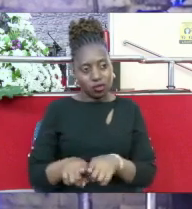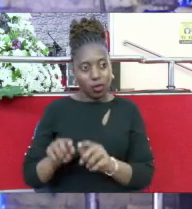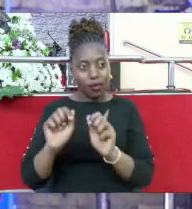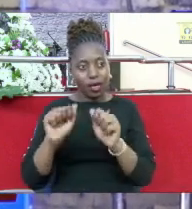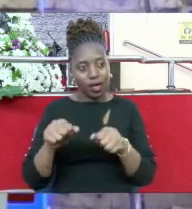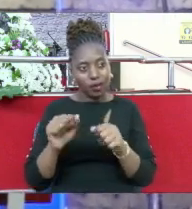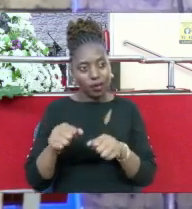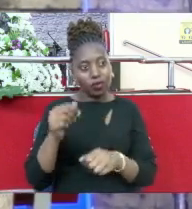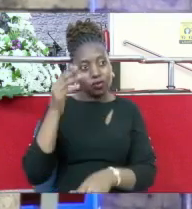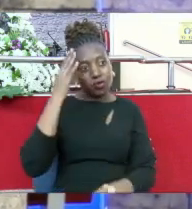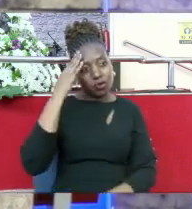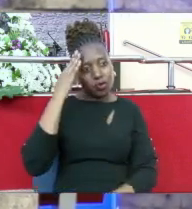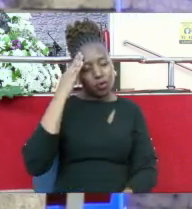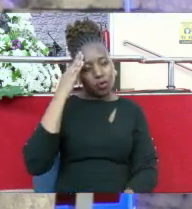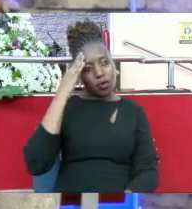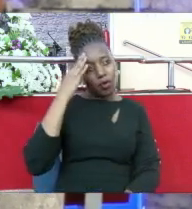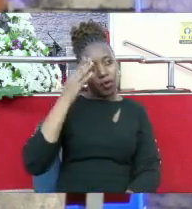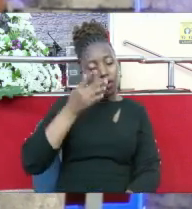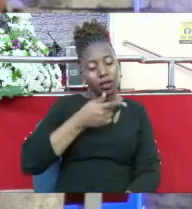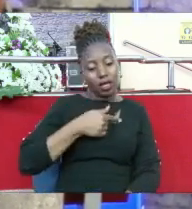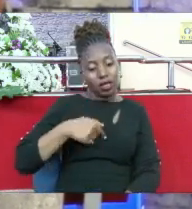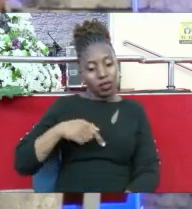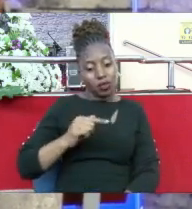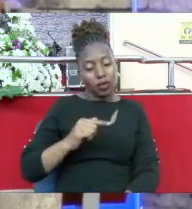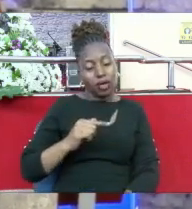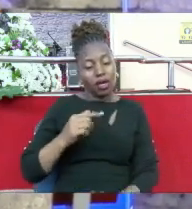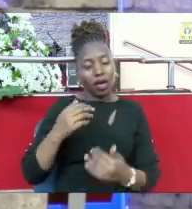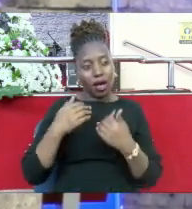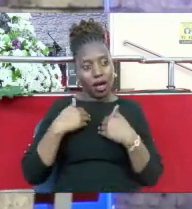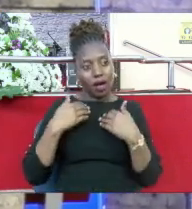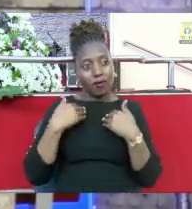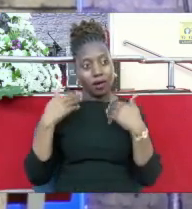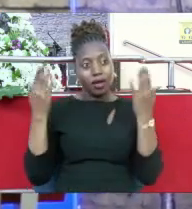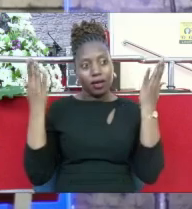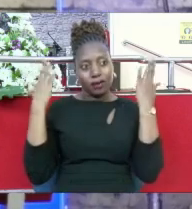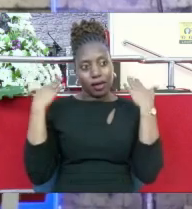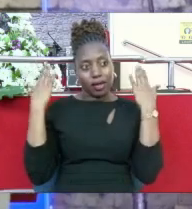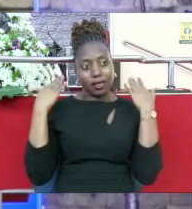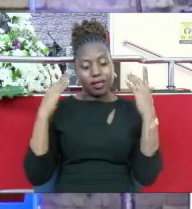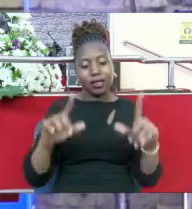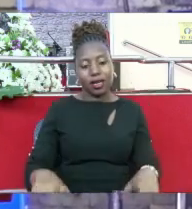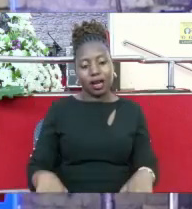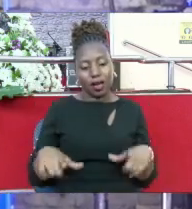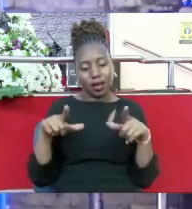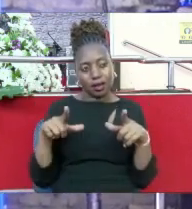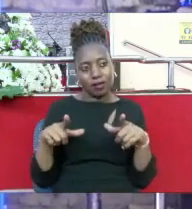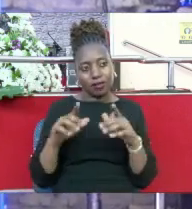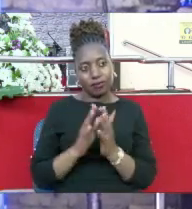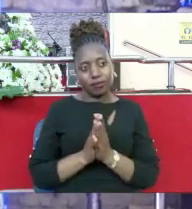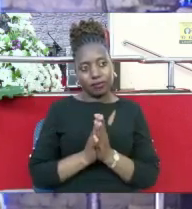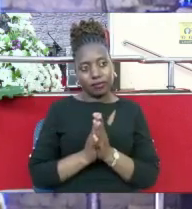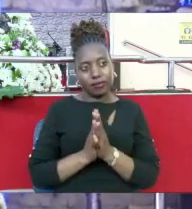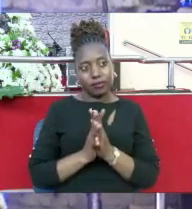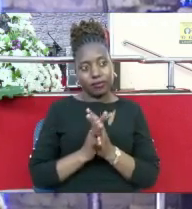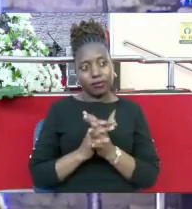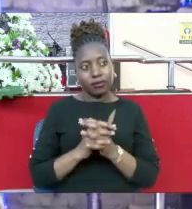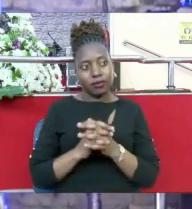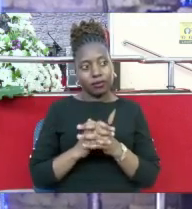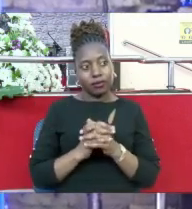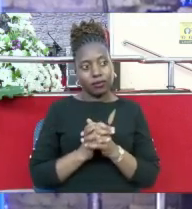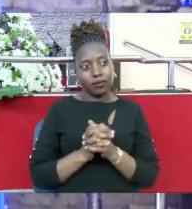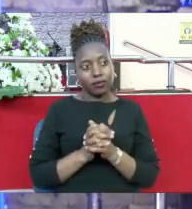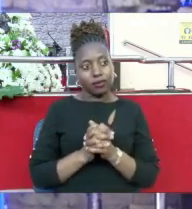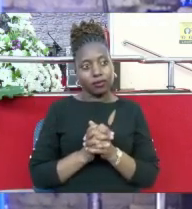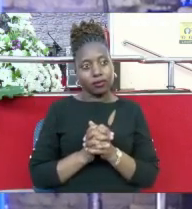know that we are going to live after this life. Na tunastahili kujua vile tutaishi ya kwamba tutaishi baada ya maisha haya.